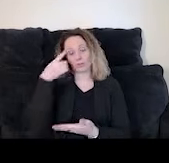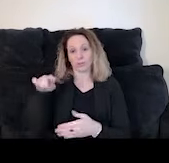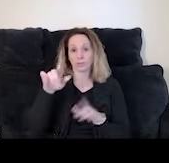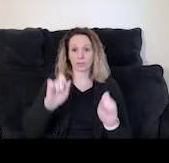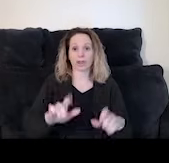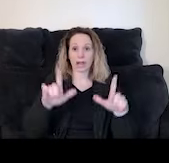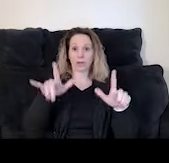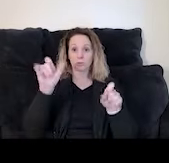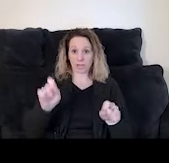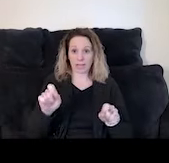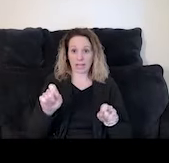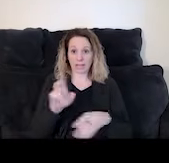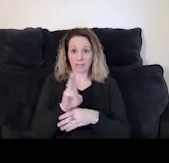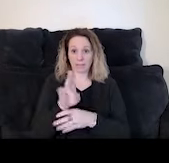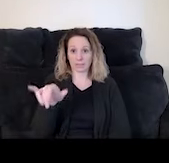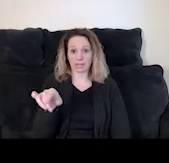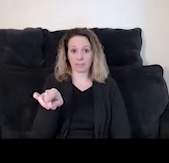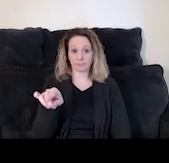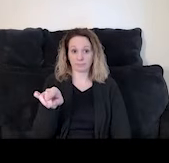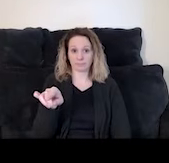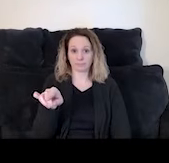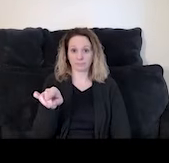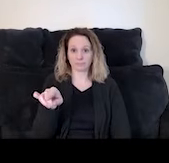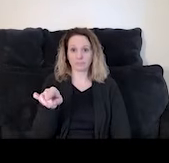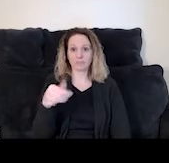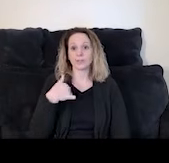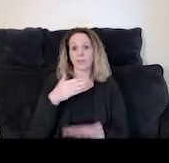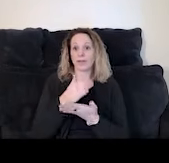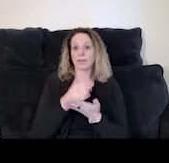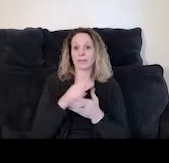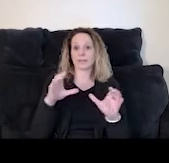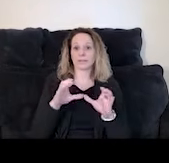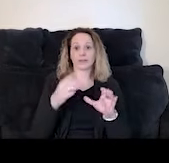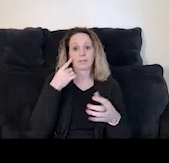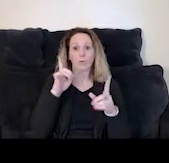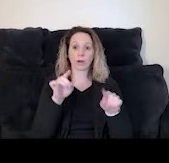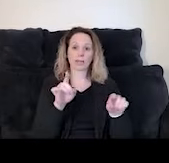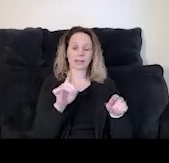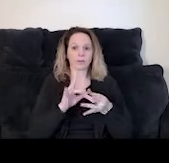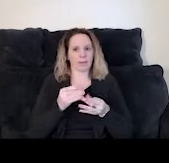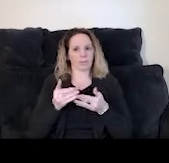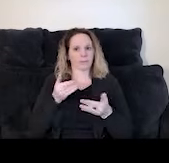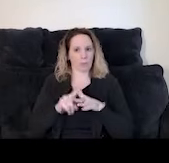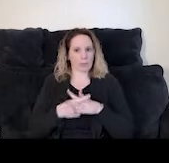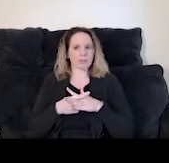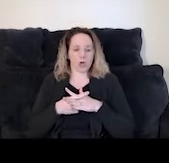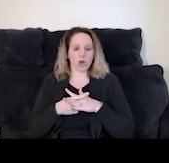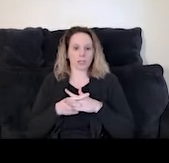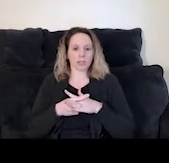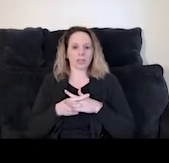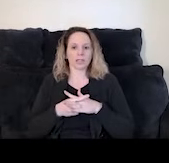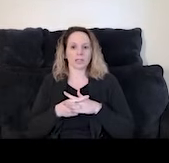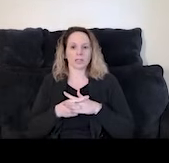download. You are entitled to a certificate of attendance, which we mentioned at the beginning of the webinar. This